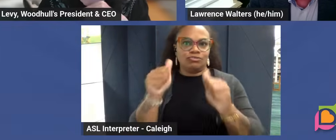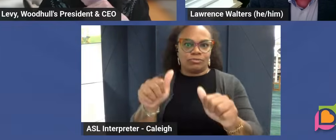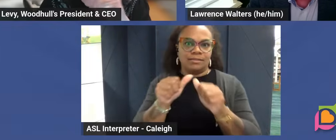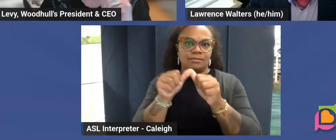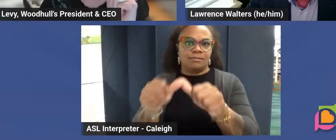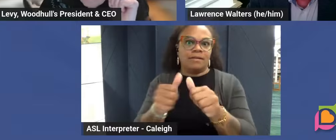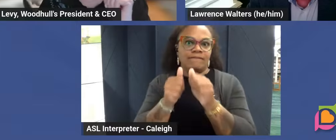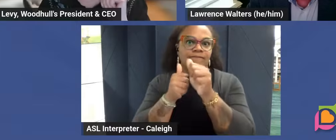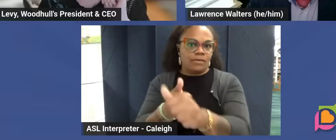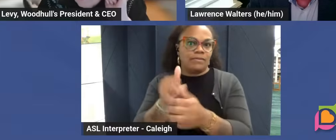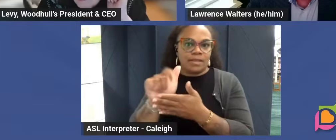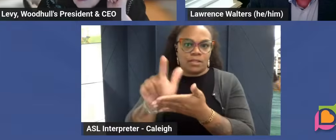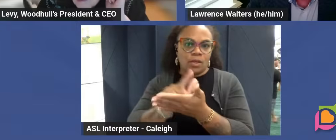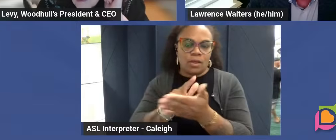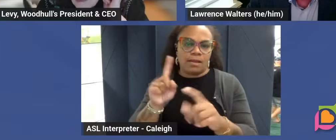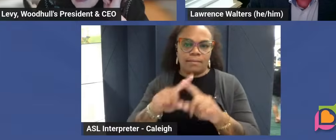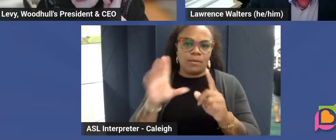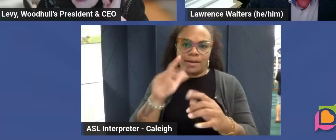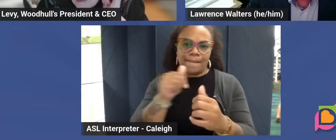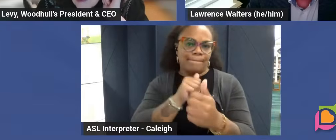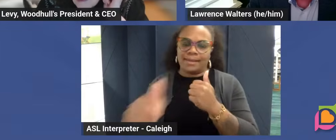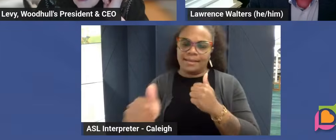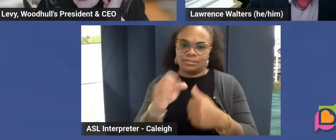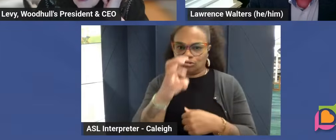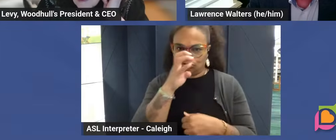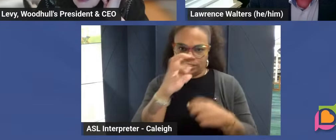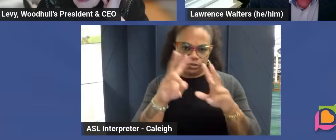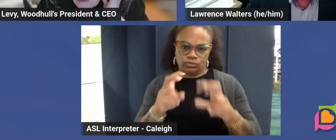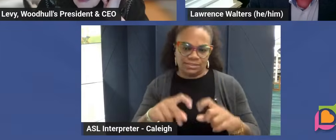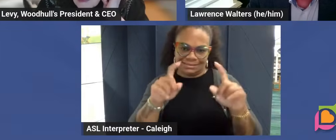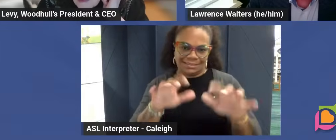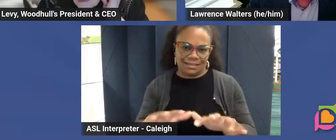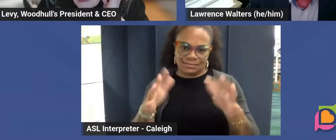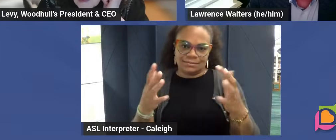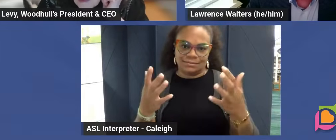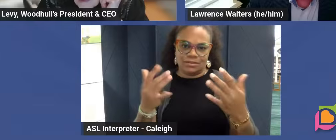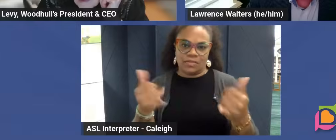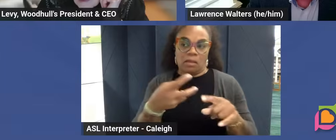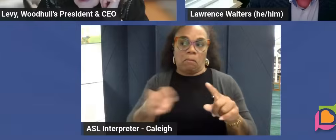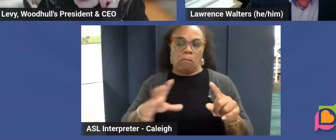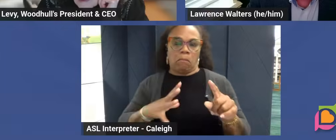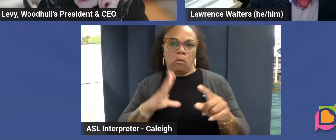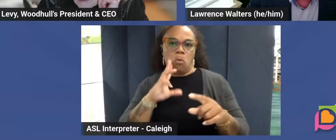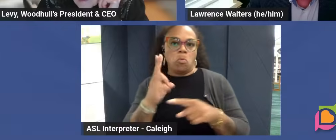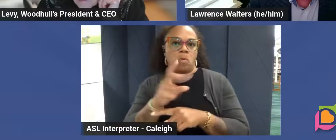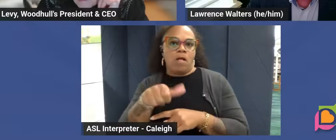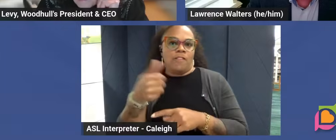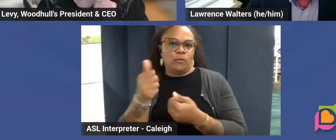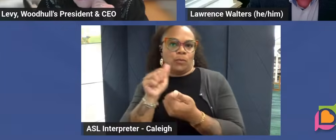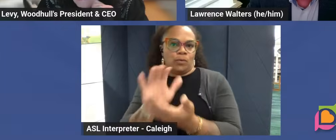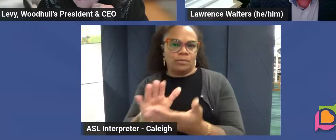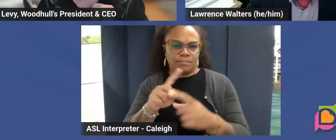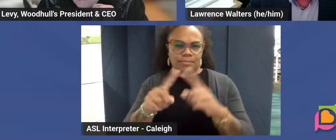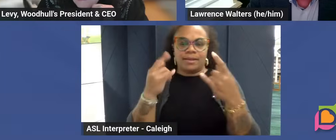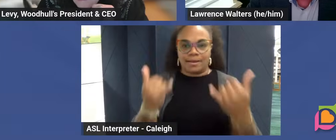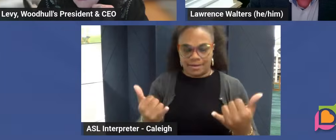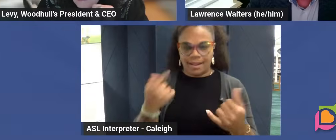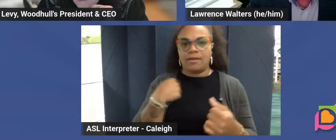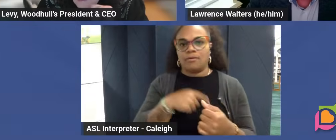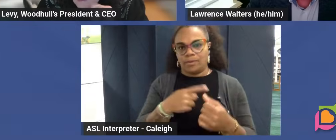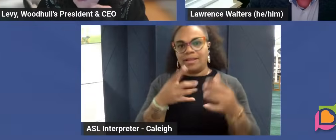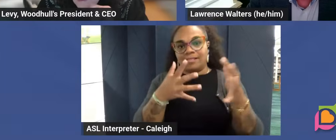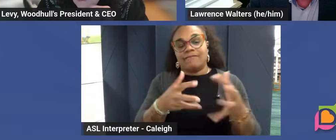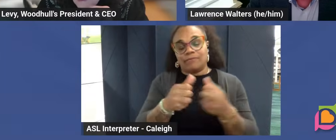that would not pass the strict scrutiny test. But now we're left with this sort of conditional right to